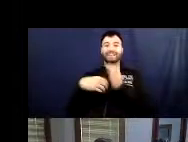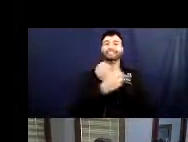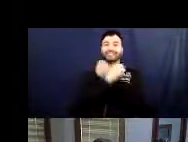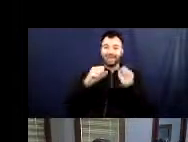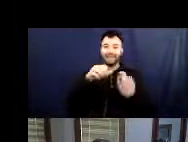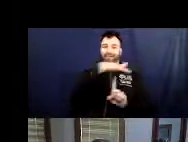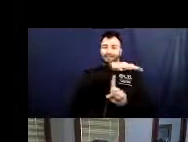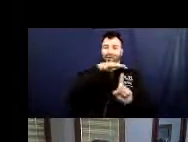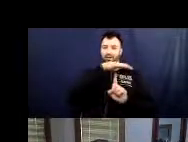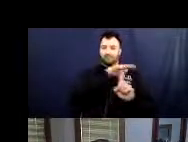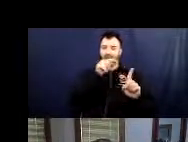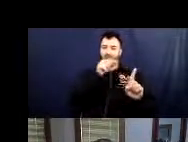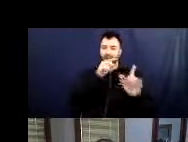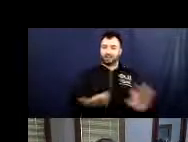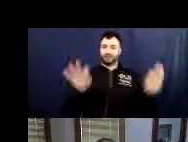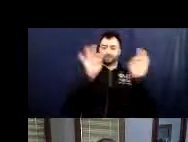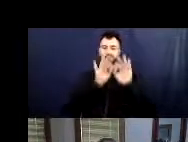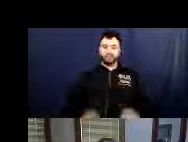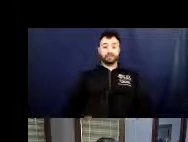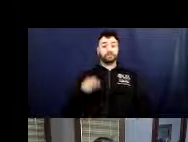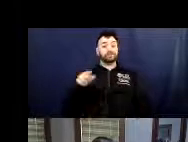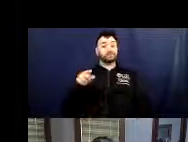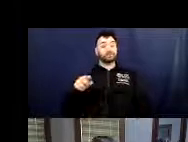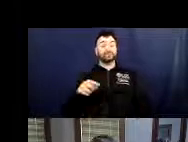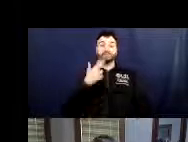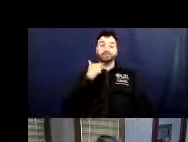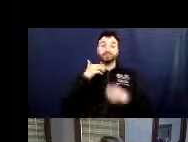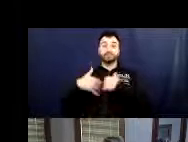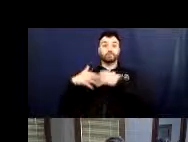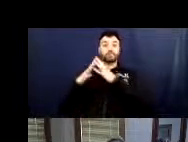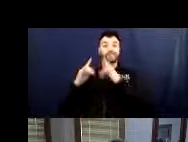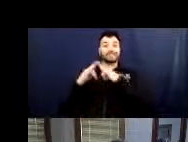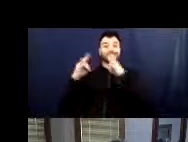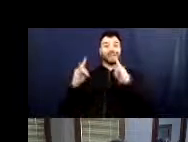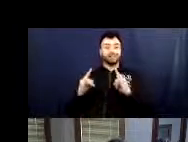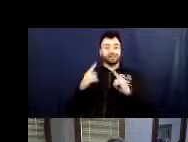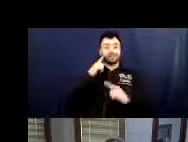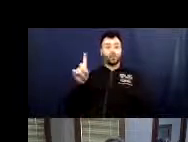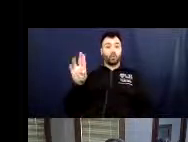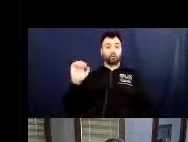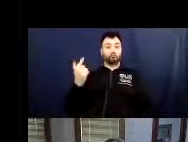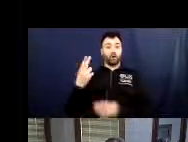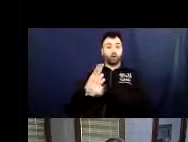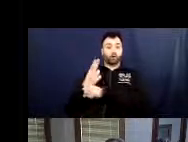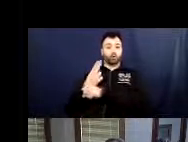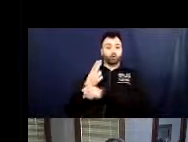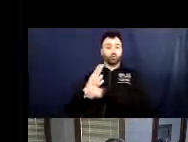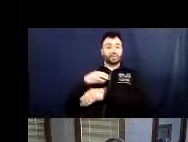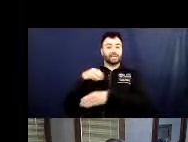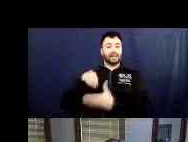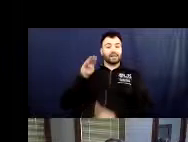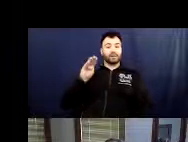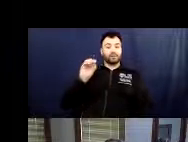is a pop-up drug site that I took a picture of in Toronto, a place called Moss Park.